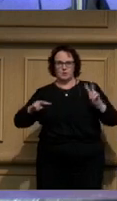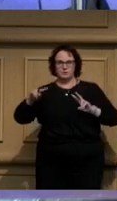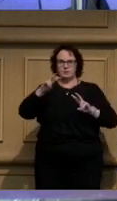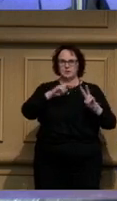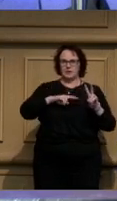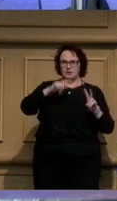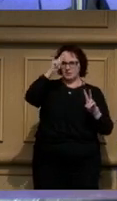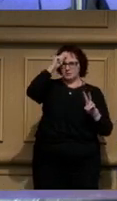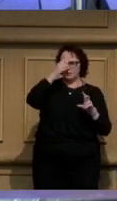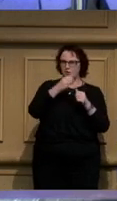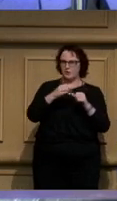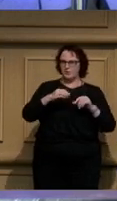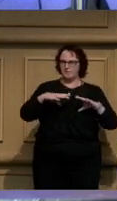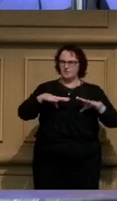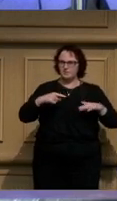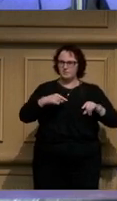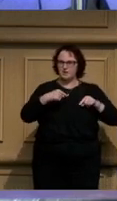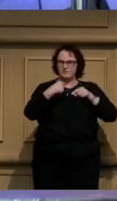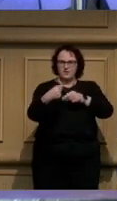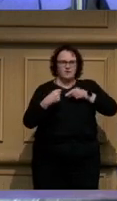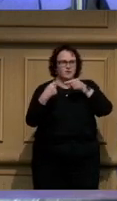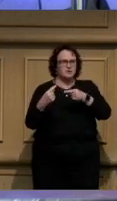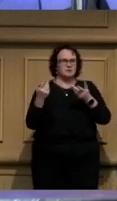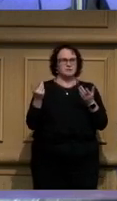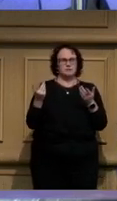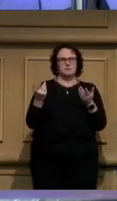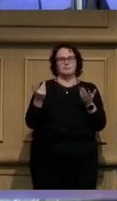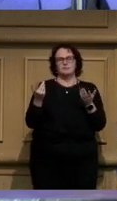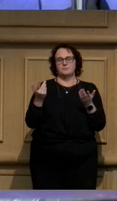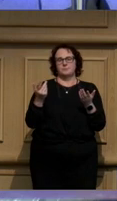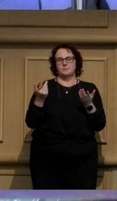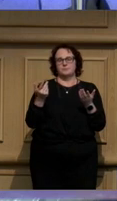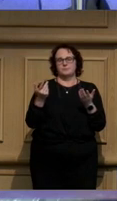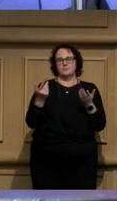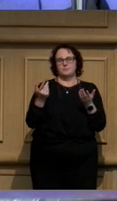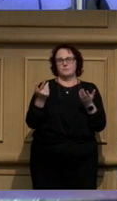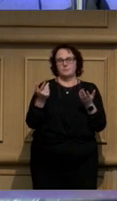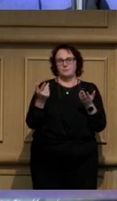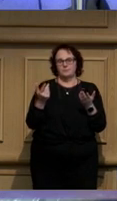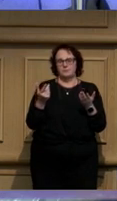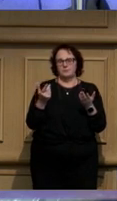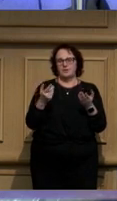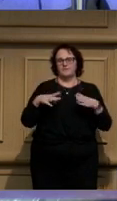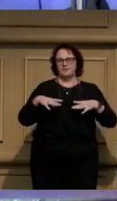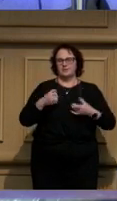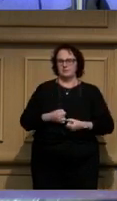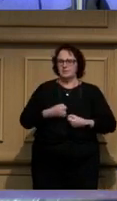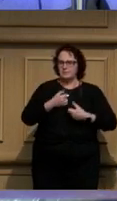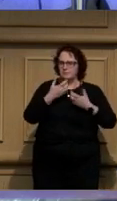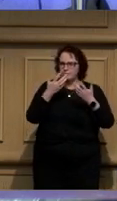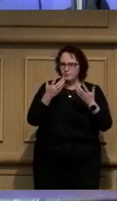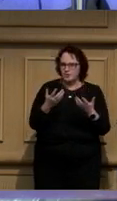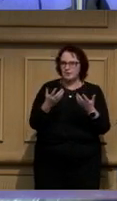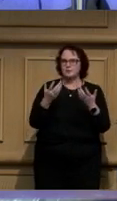freedoms that are being fought for at the minute. I'm talking around gender and around freedoms of expression, freedoms of